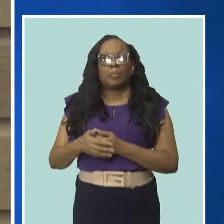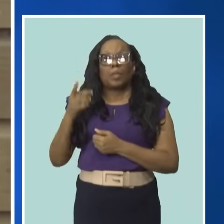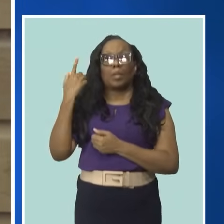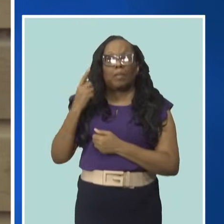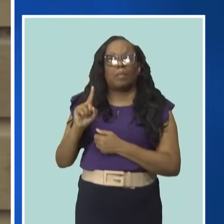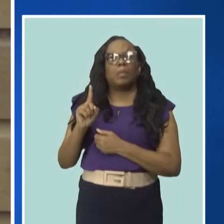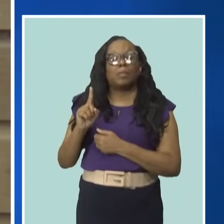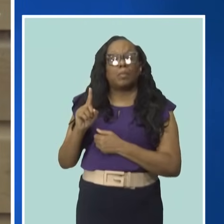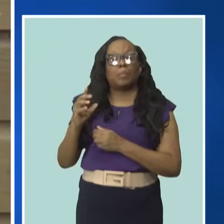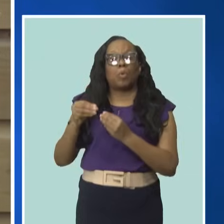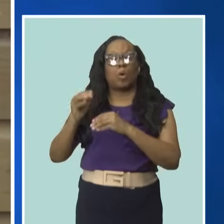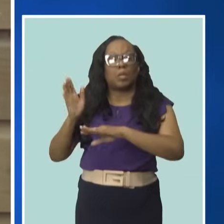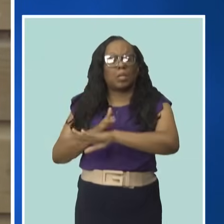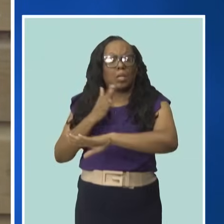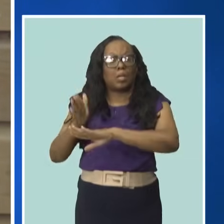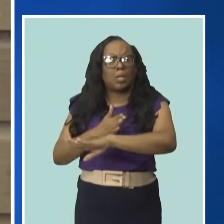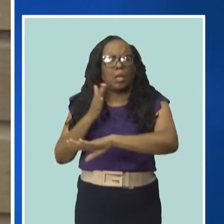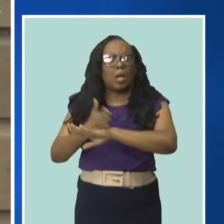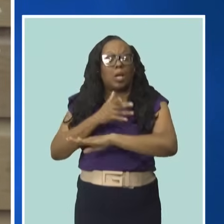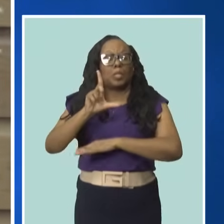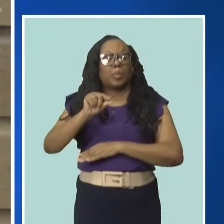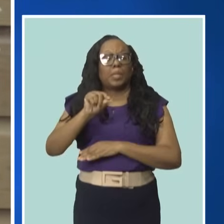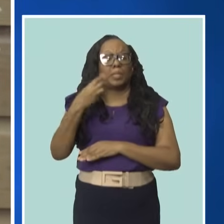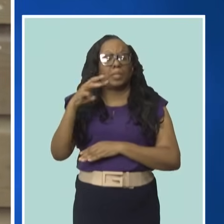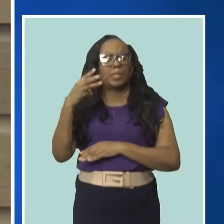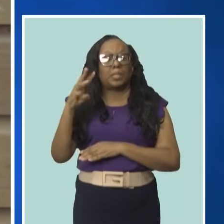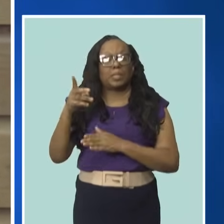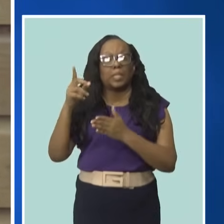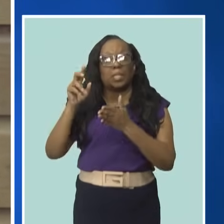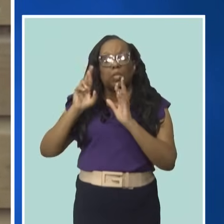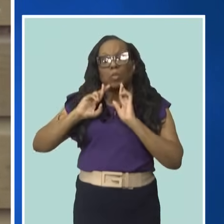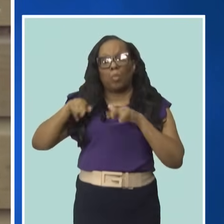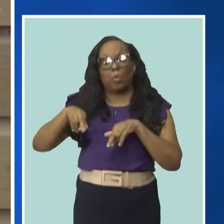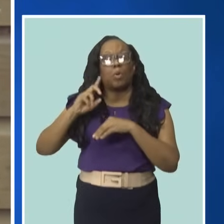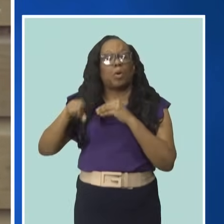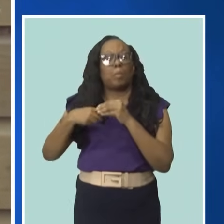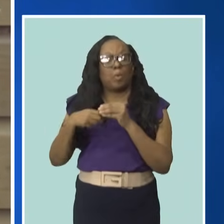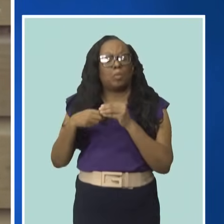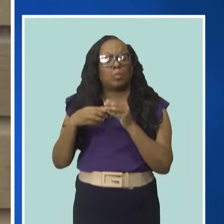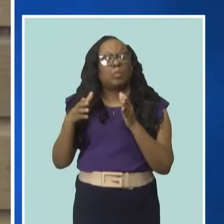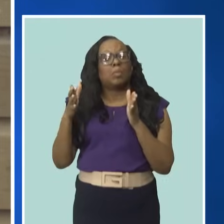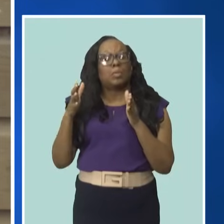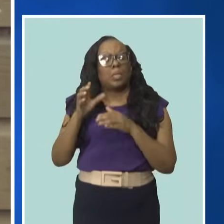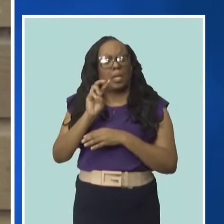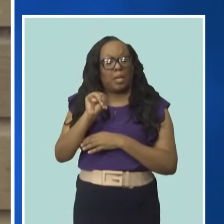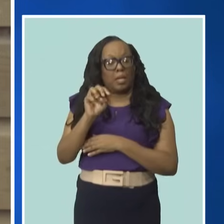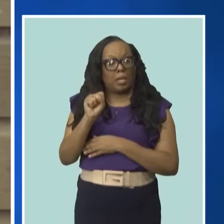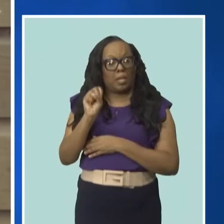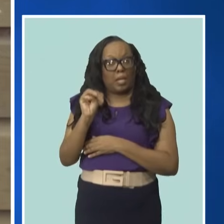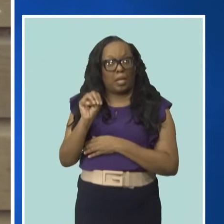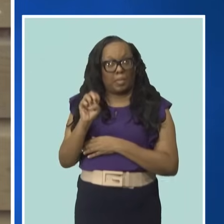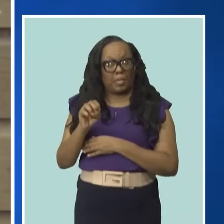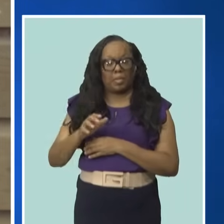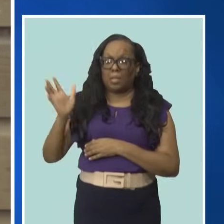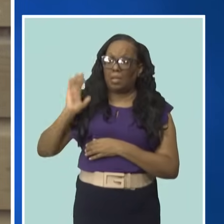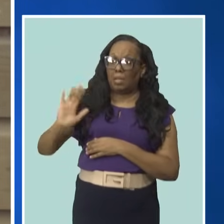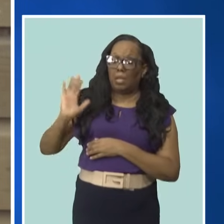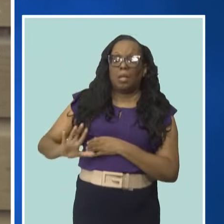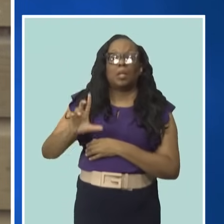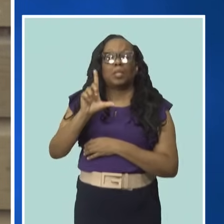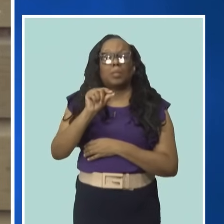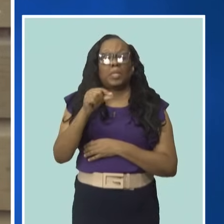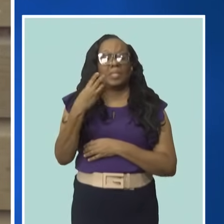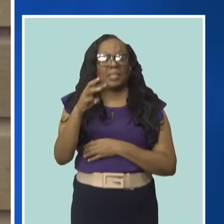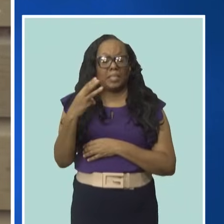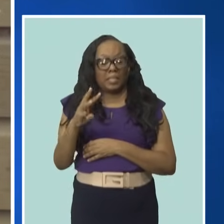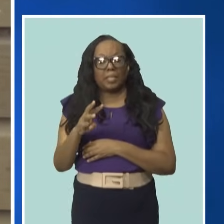2016 study on the size of the small business sector. As at 2016, we knew that it was close to